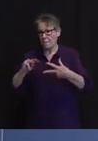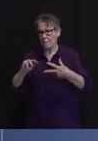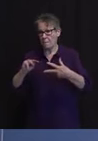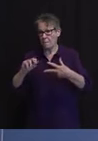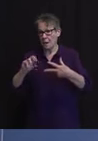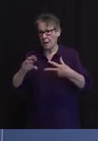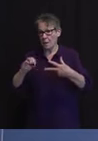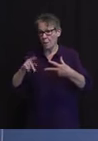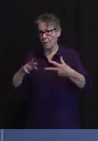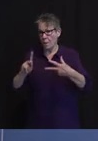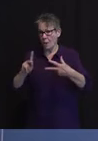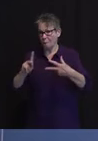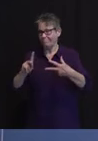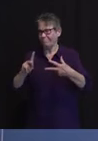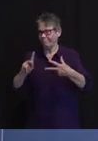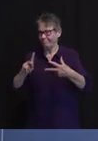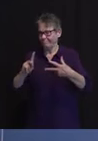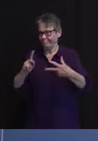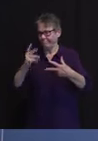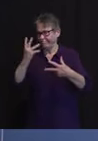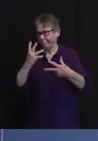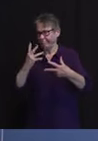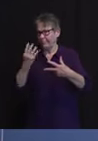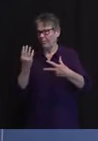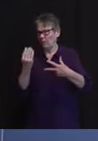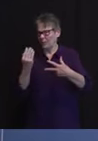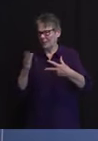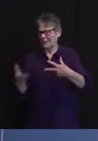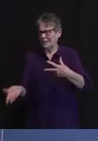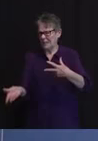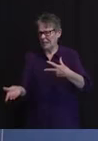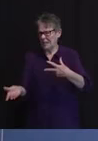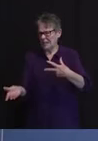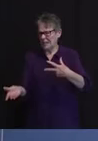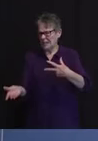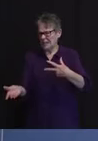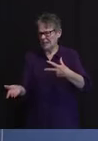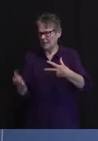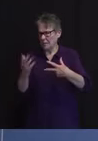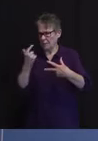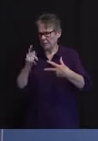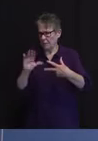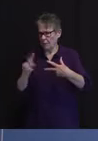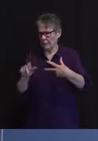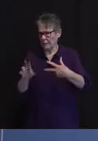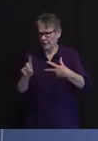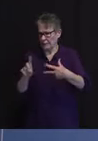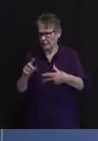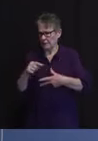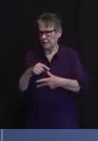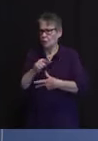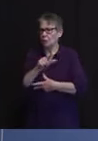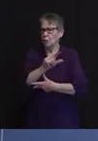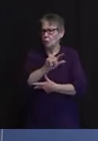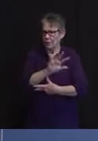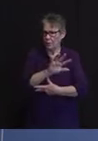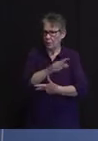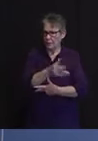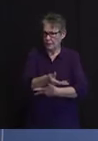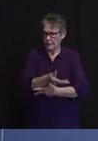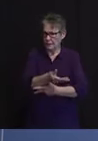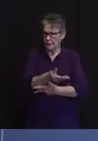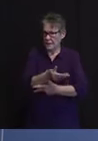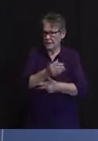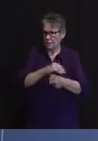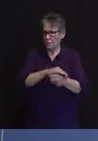deaths as a result of COVID-19, and Paramus has identified 24. That's out